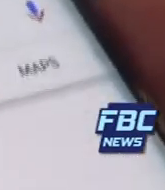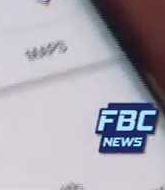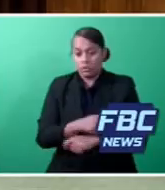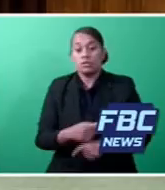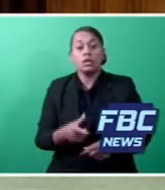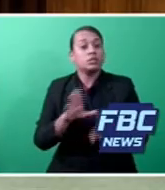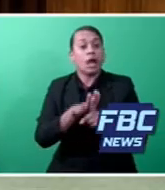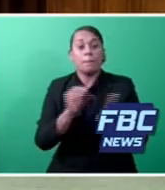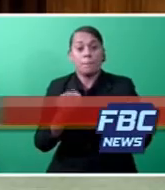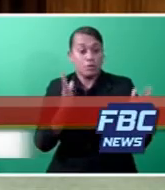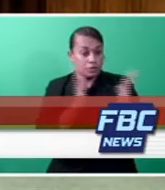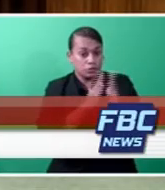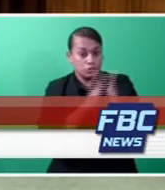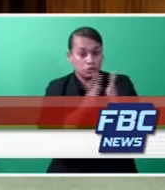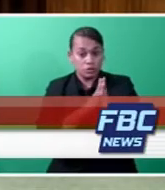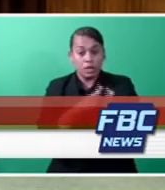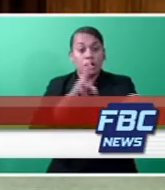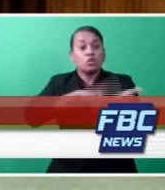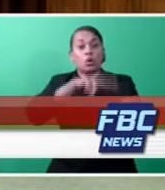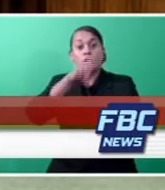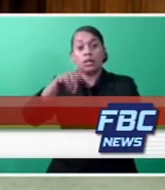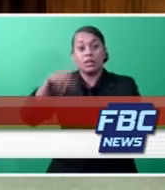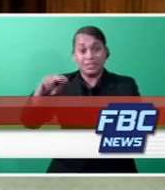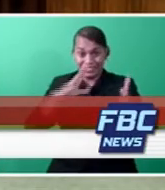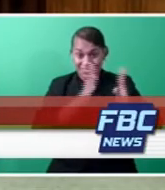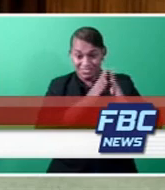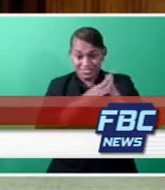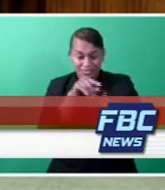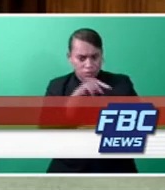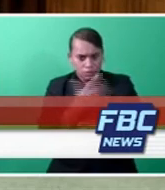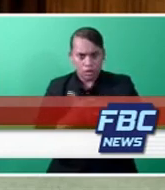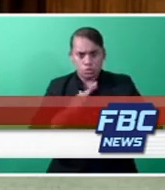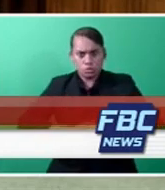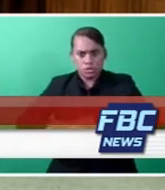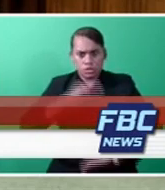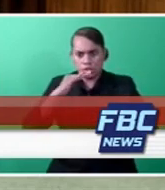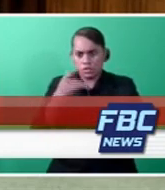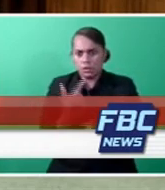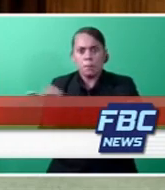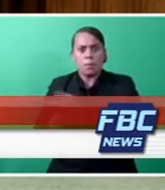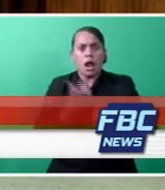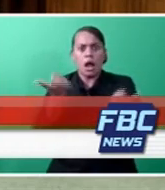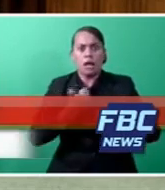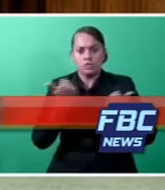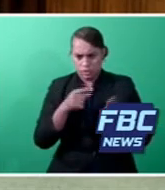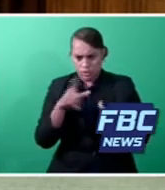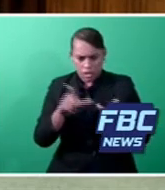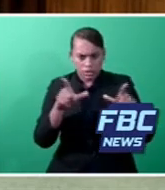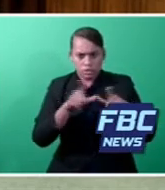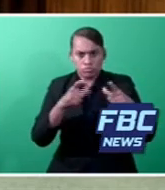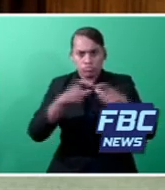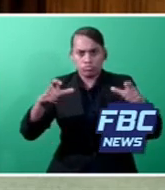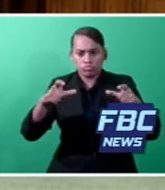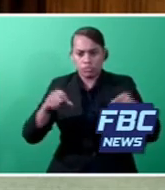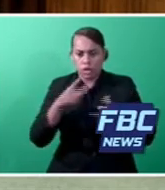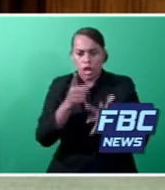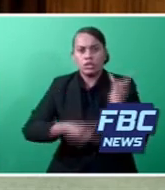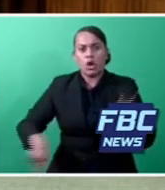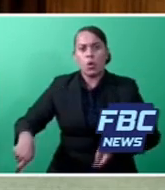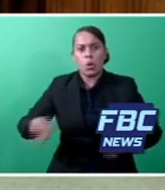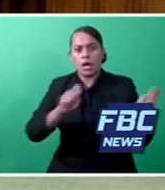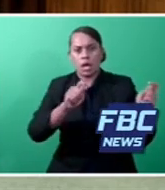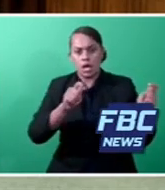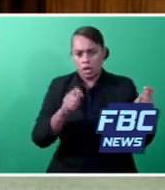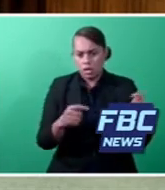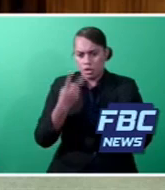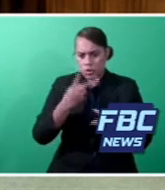Council has seen a 72% increase in issuance of business licenses in January 2020 compared to the same period